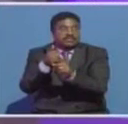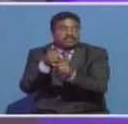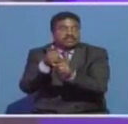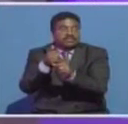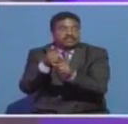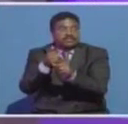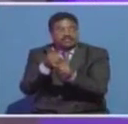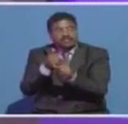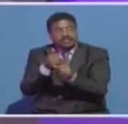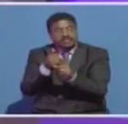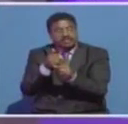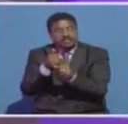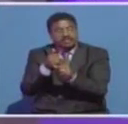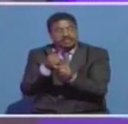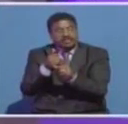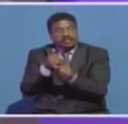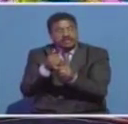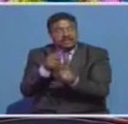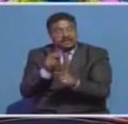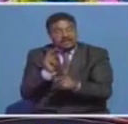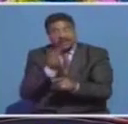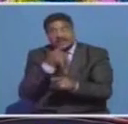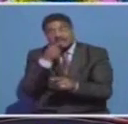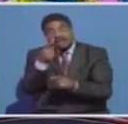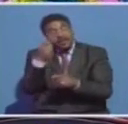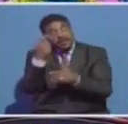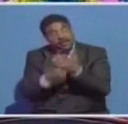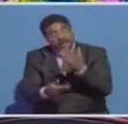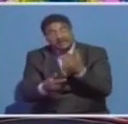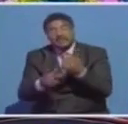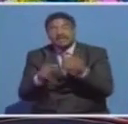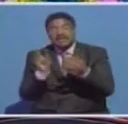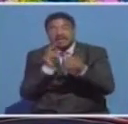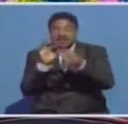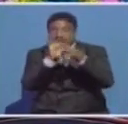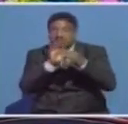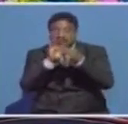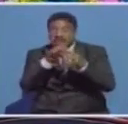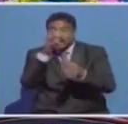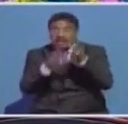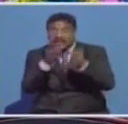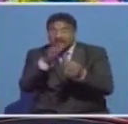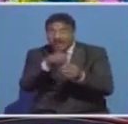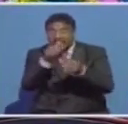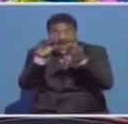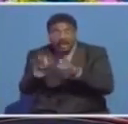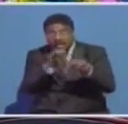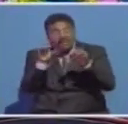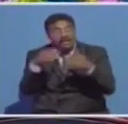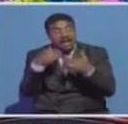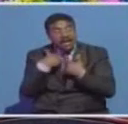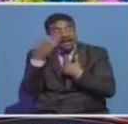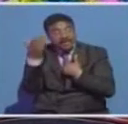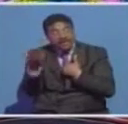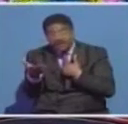duplicating efforts. So now what we are saying is that under the multi-sectoral approach, if there is activities in livestock and